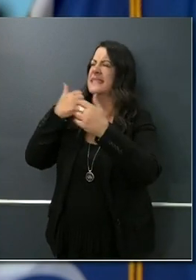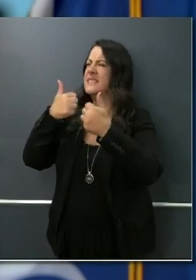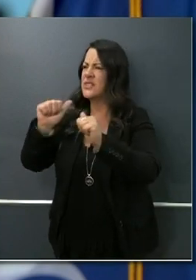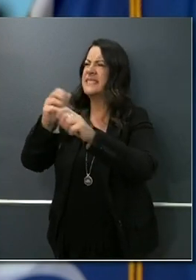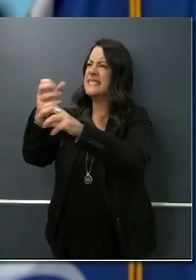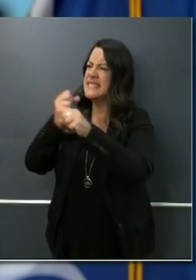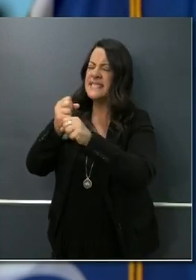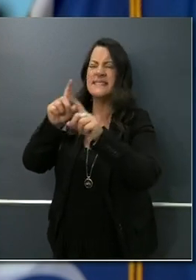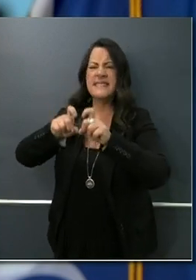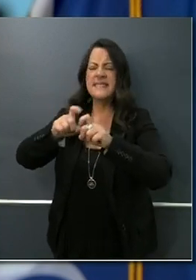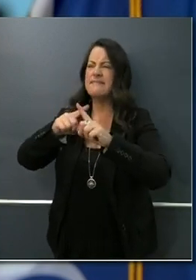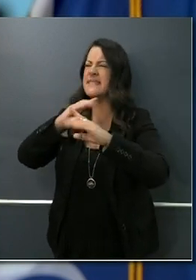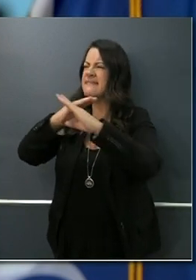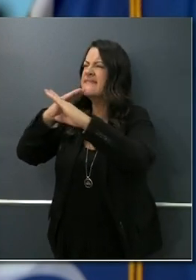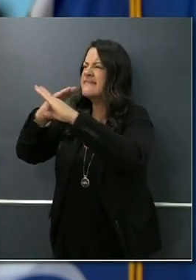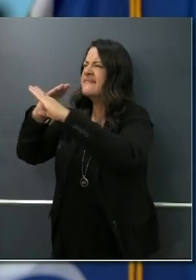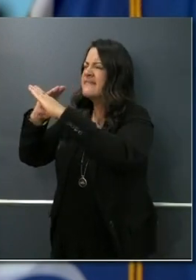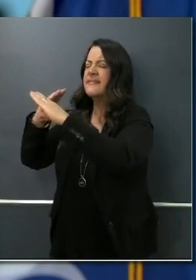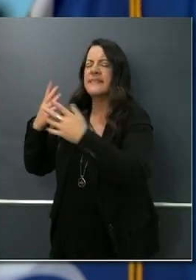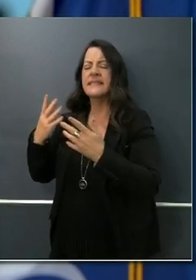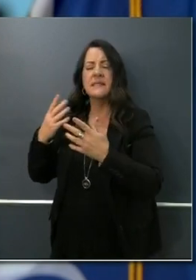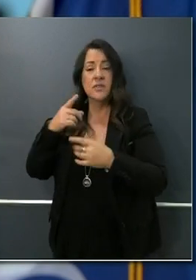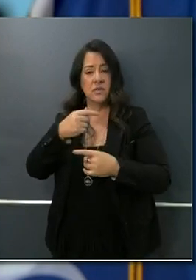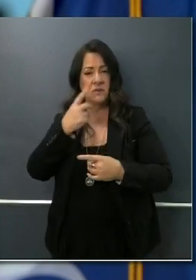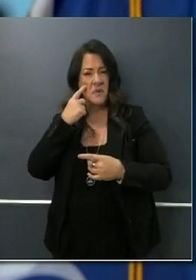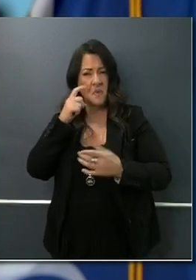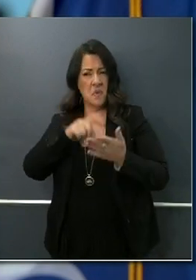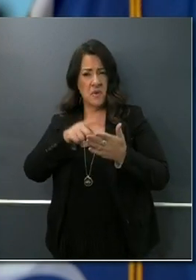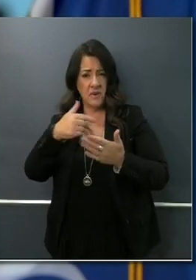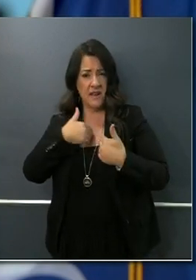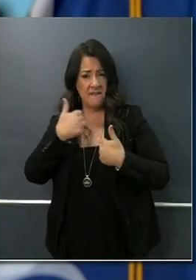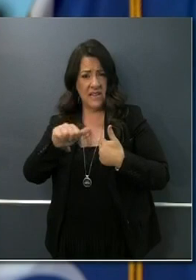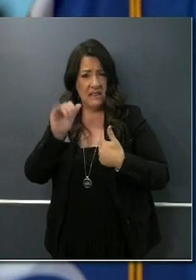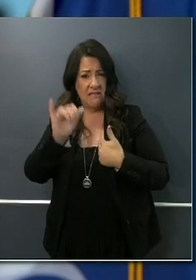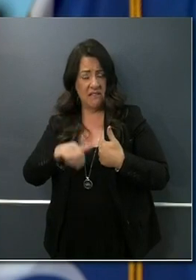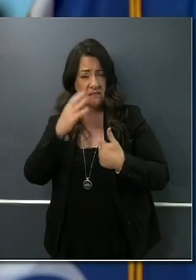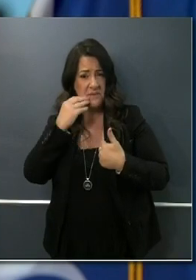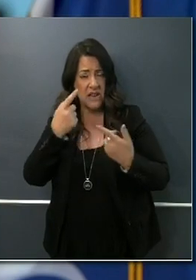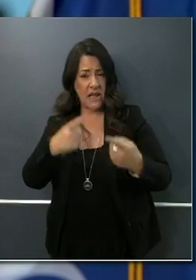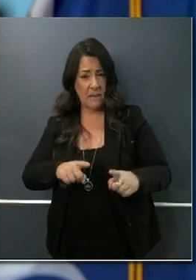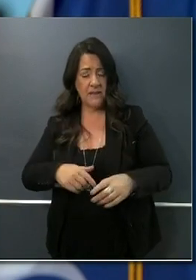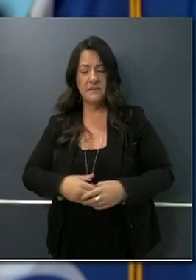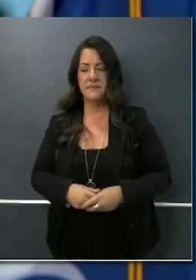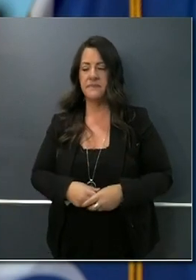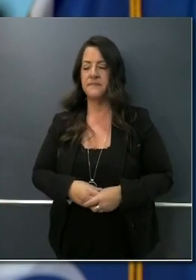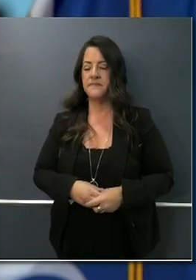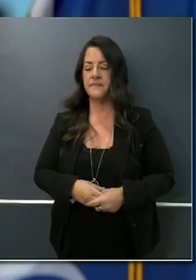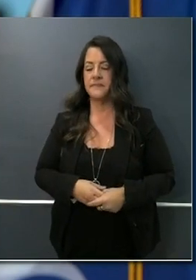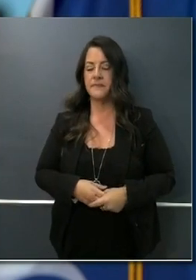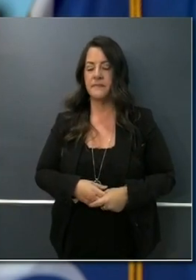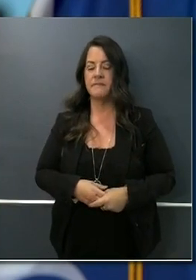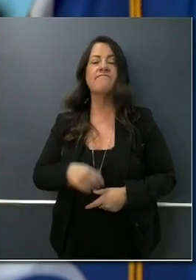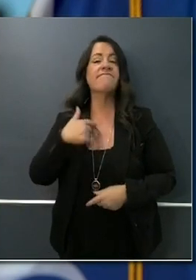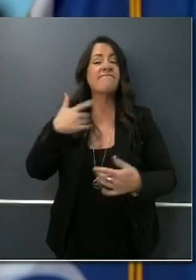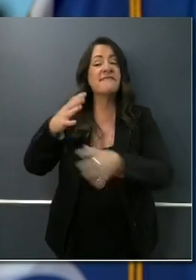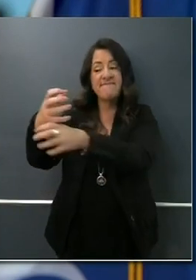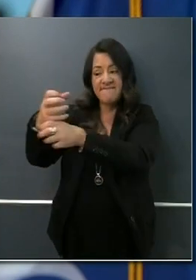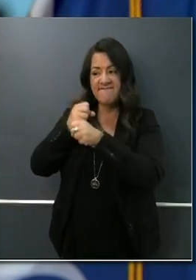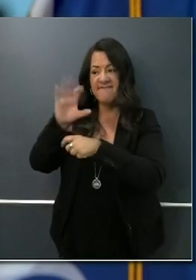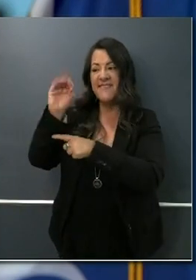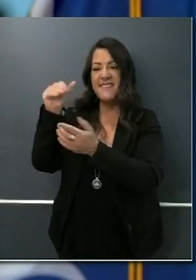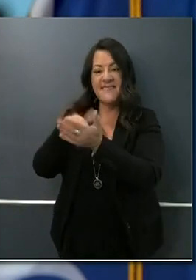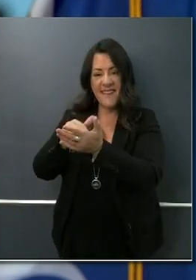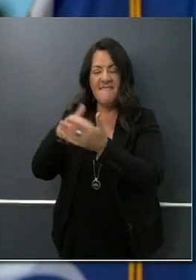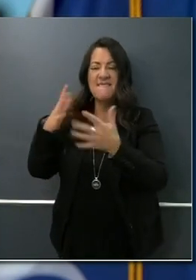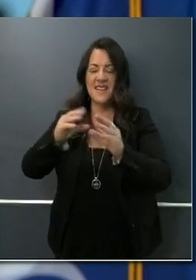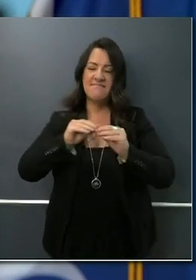different bottlenecks you described last week, like with reagents and things like that? Yeah, thank you. Oh, we received the 90,000, distributed 90,000. Nothing